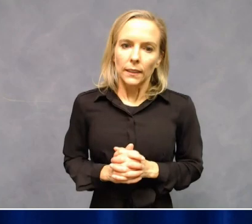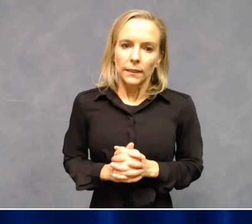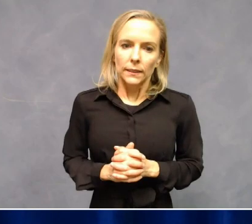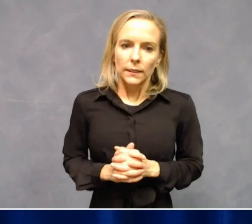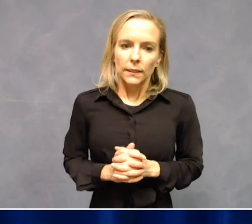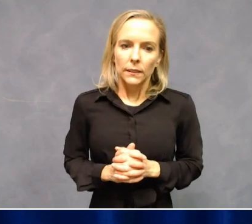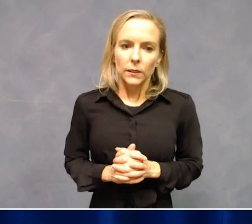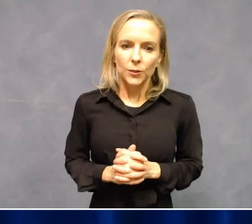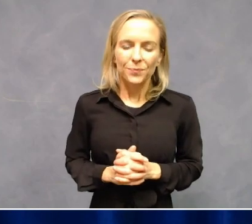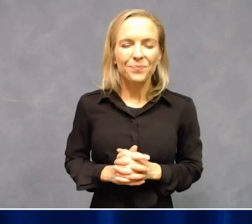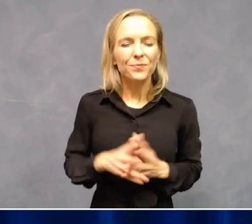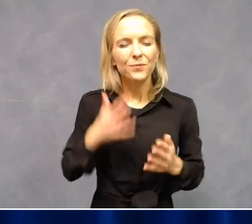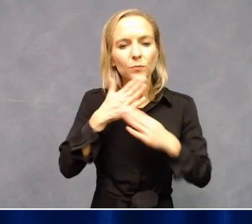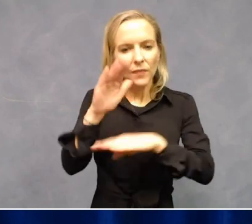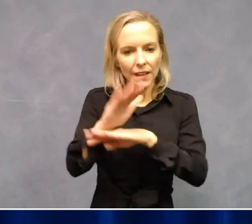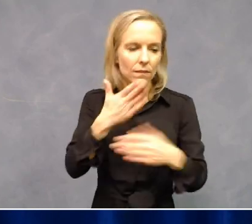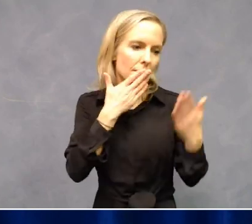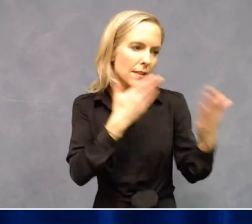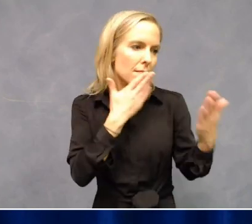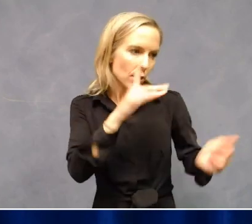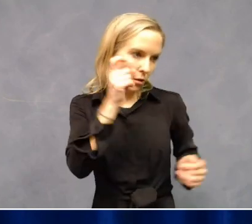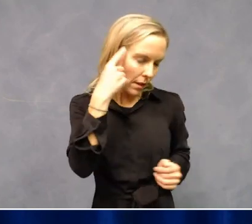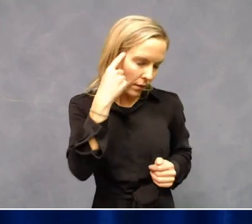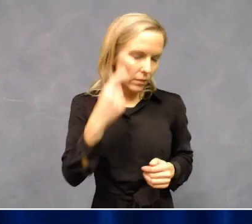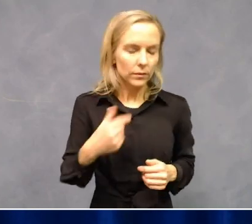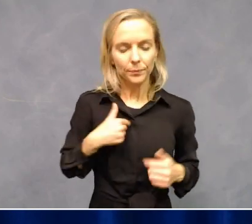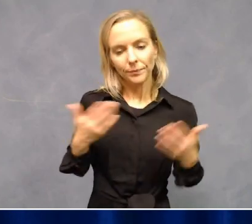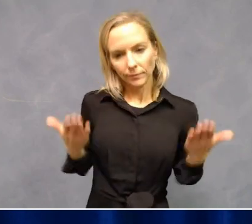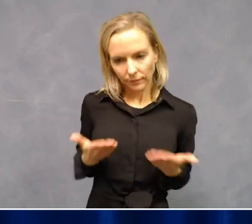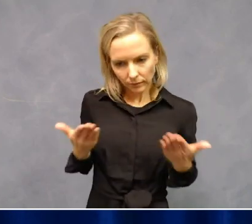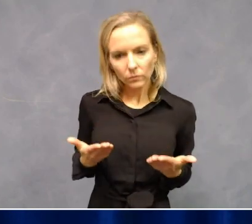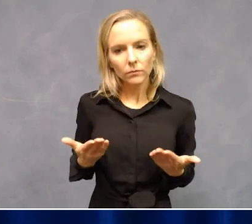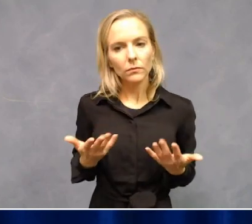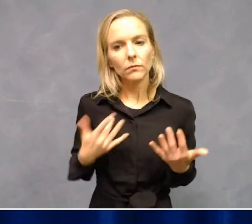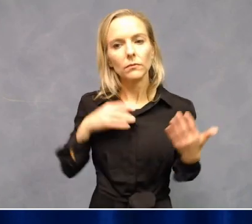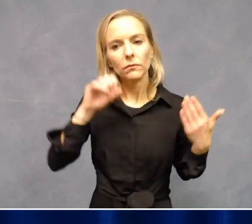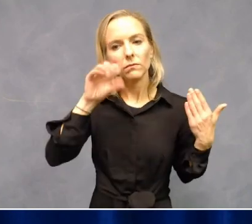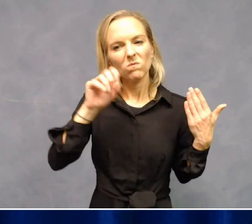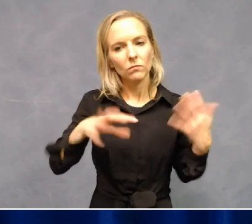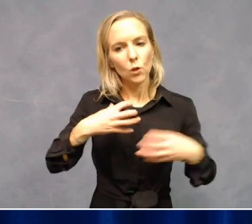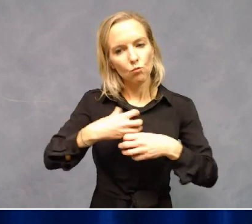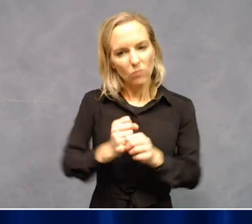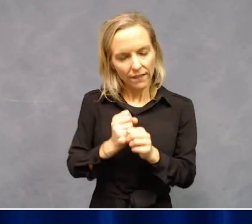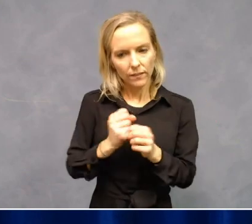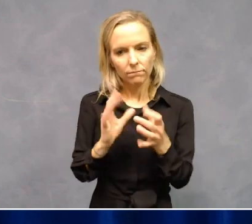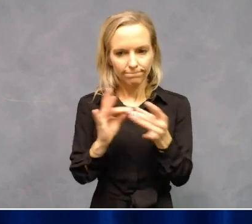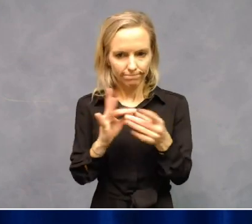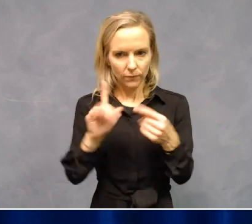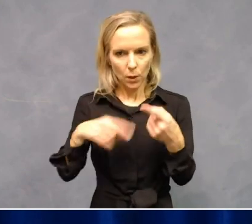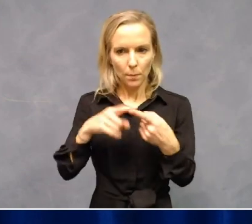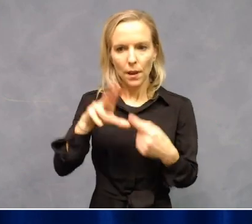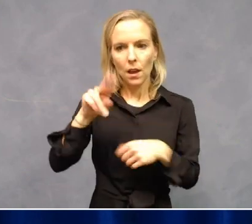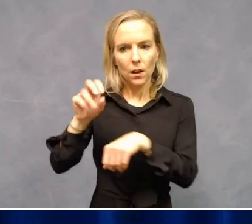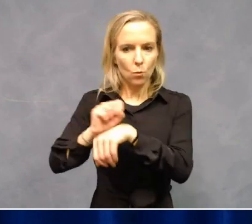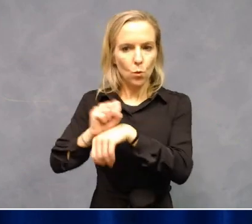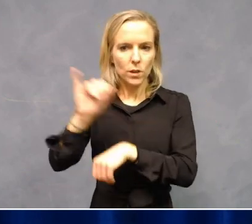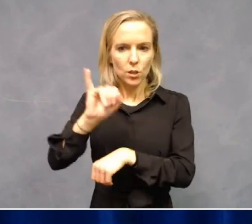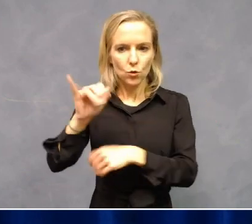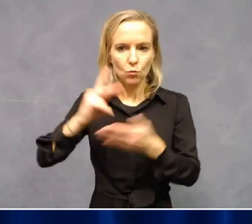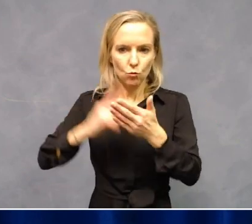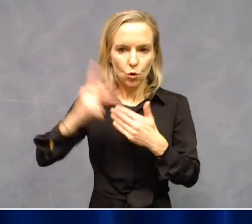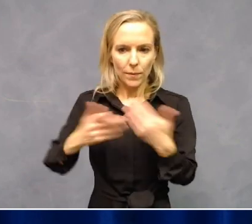Good afternoon, and thank you, Governor. I'm here to give you a few brief updates on our unemployment insurance program in our